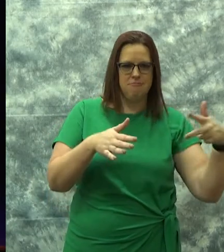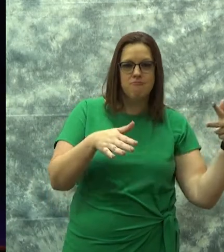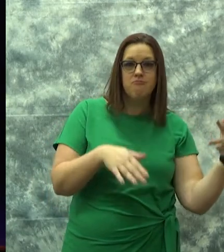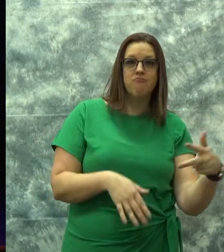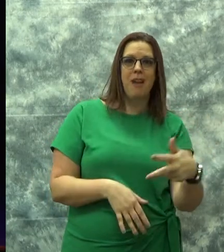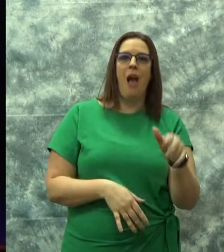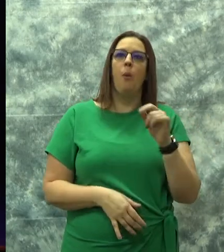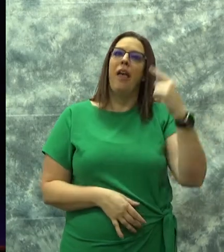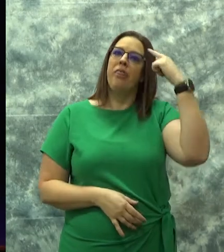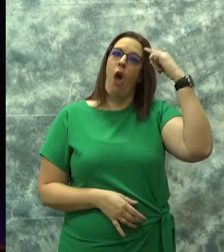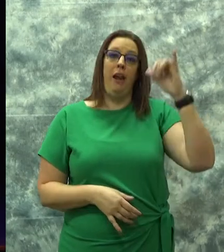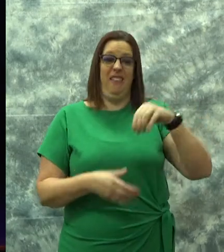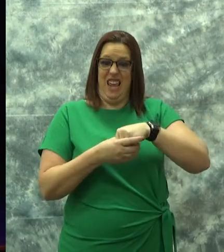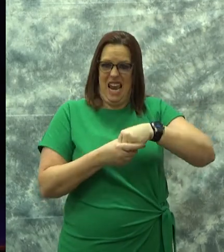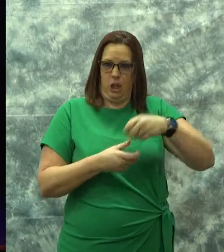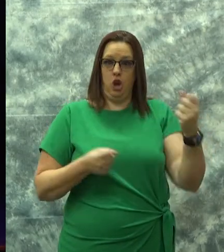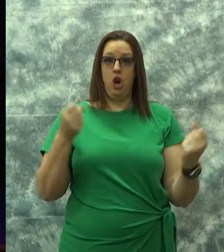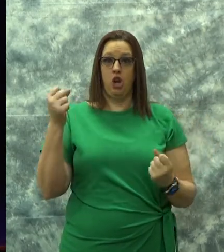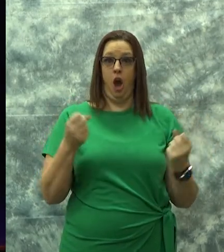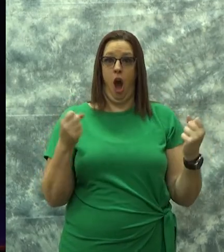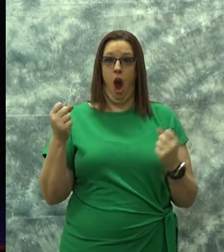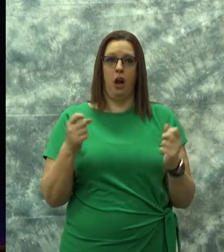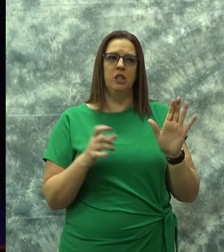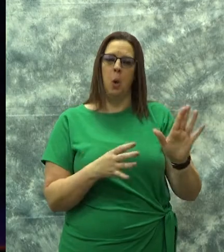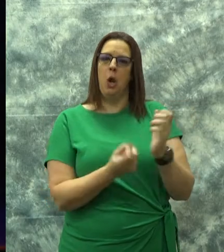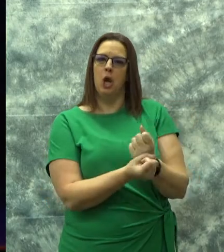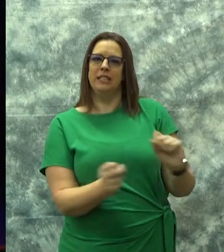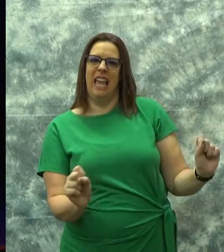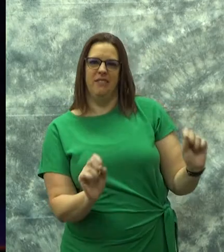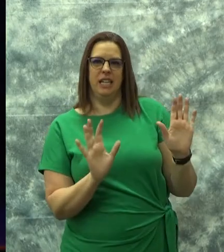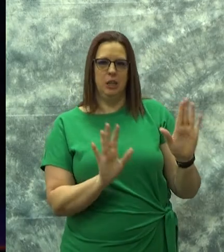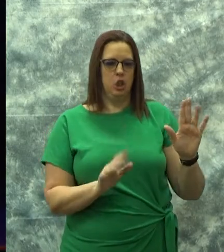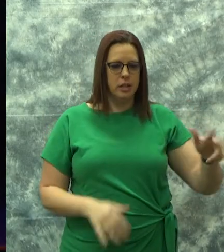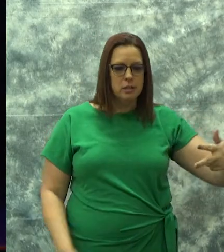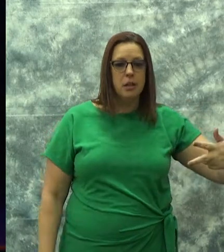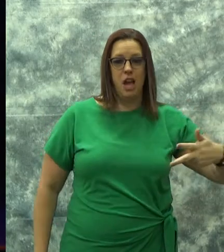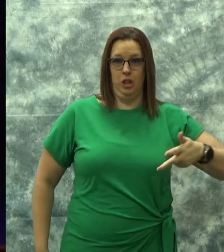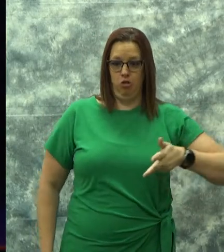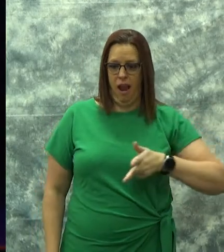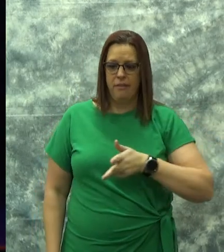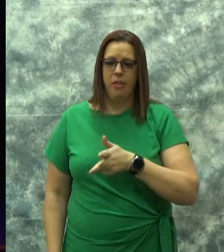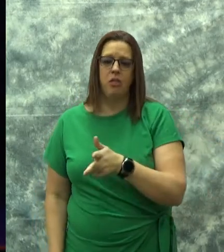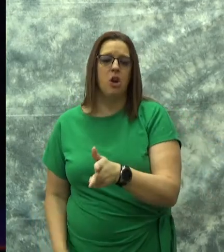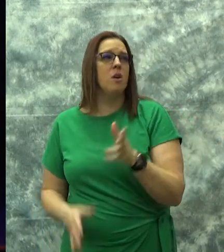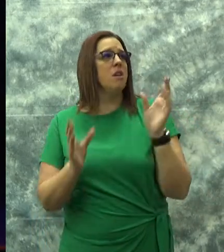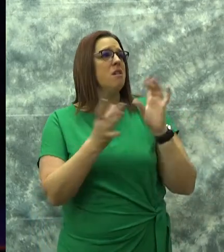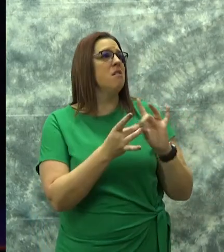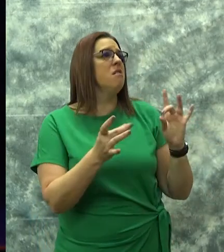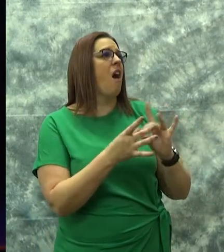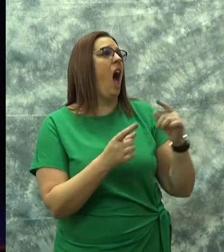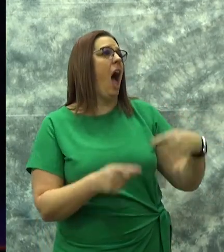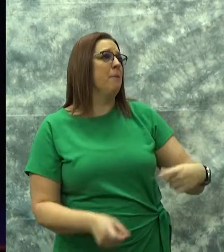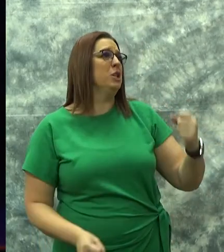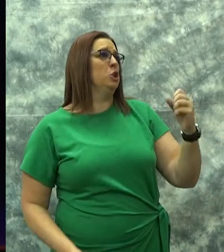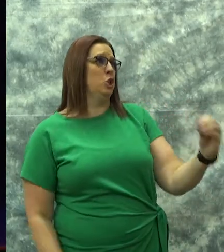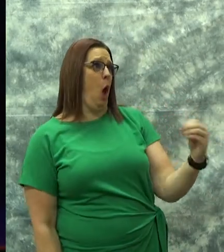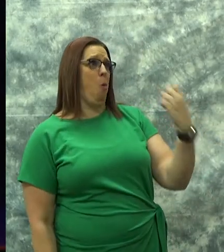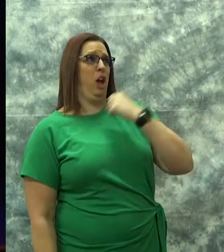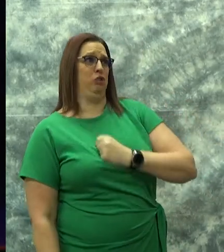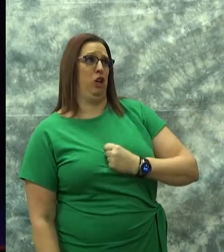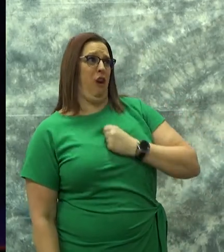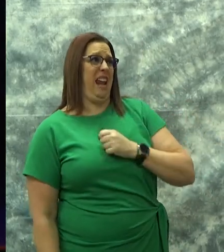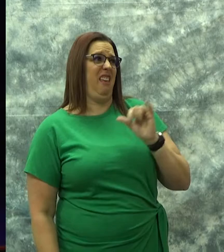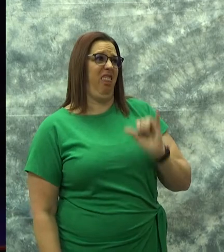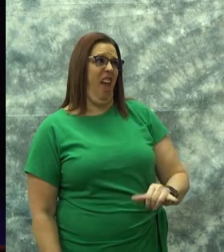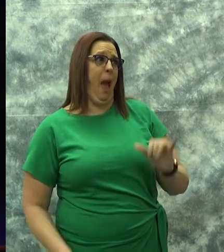Because we felt like if people could just come in their car, maintain their safety, drive through and just tell someone, I'm so